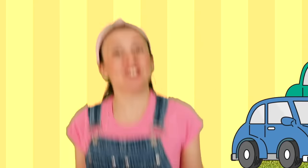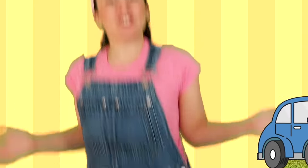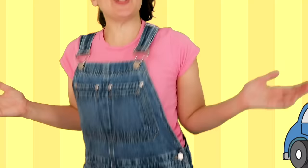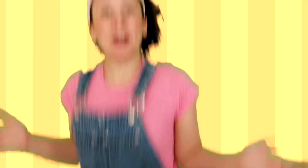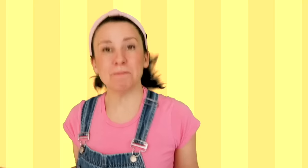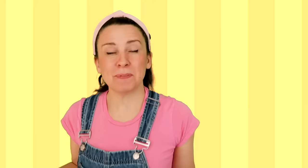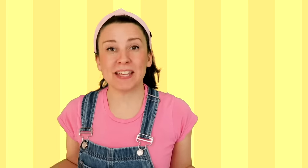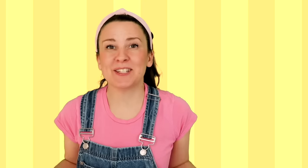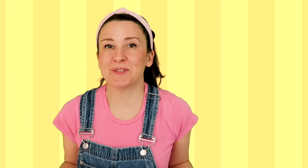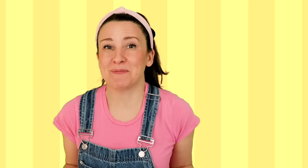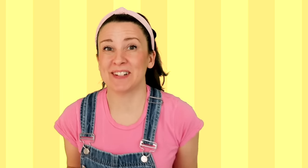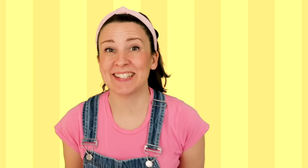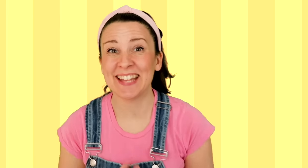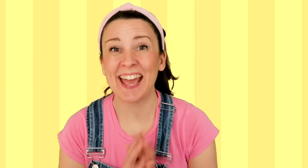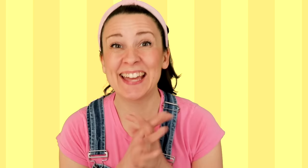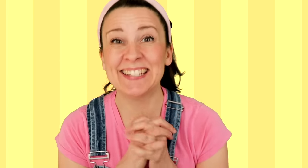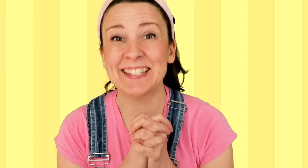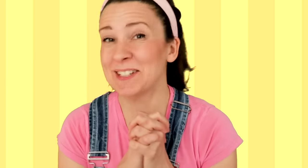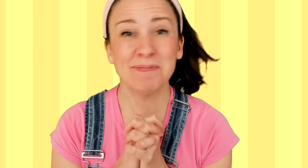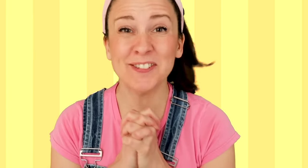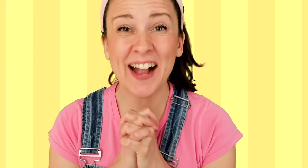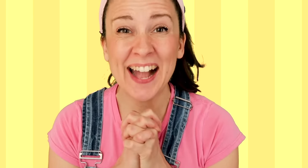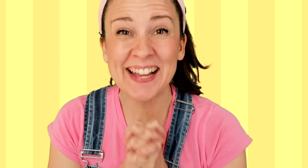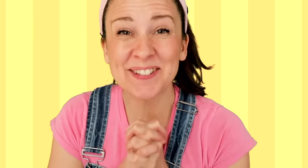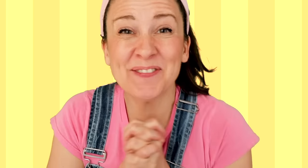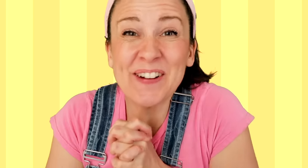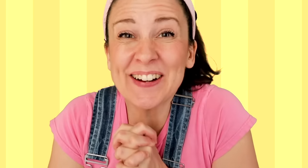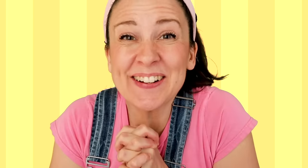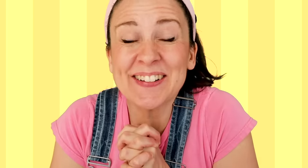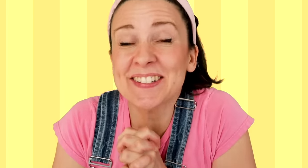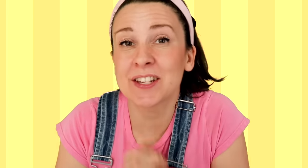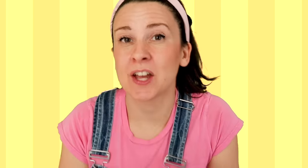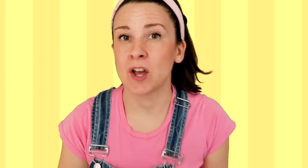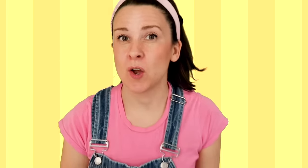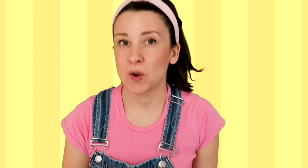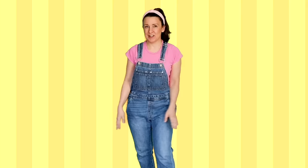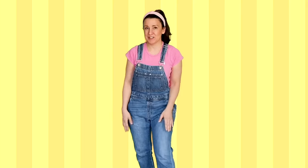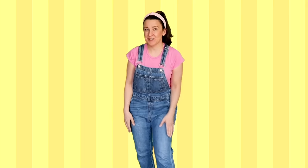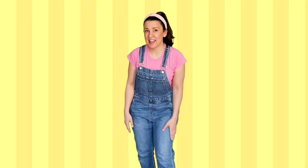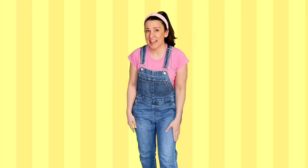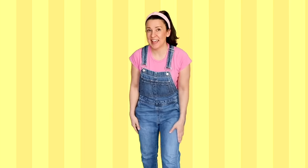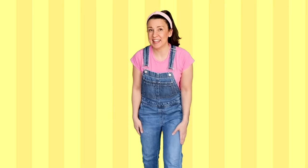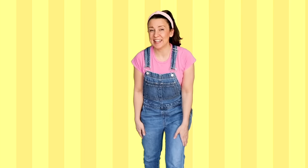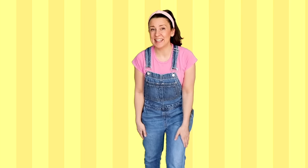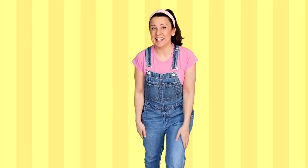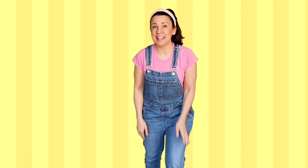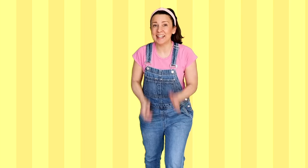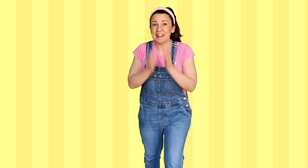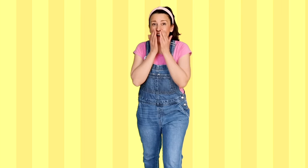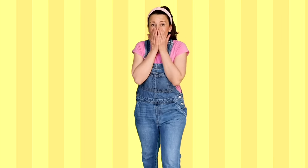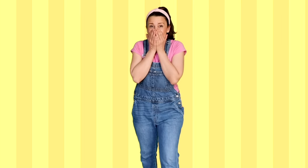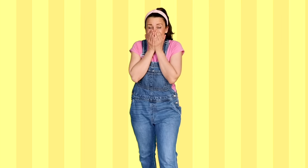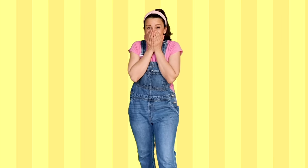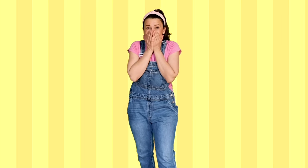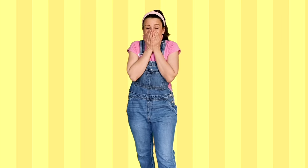Let's jump into a pretend surprise world. Ready,